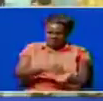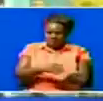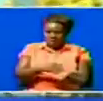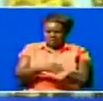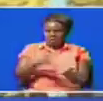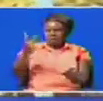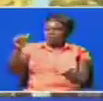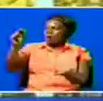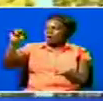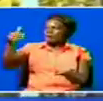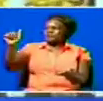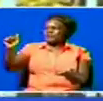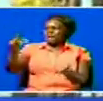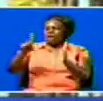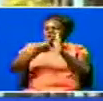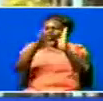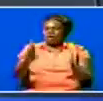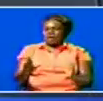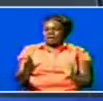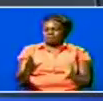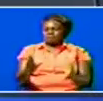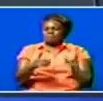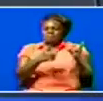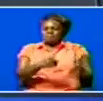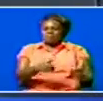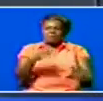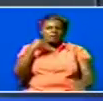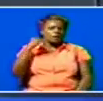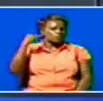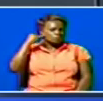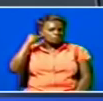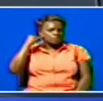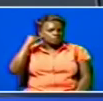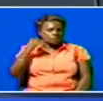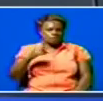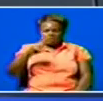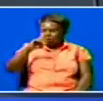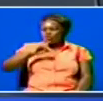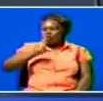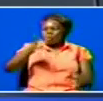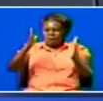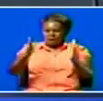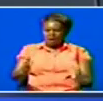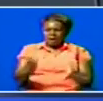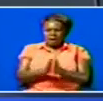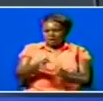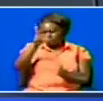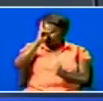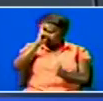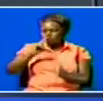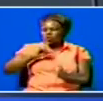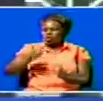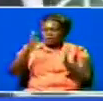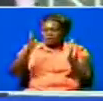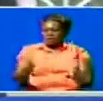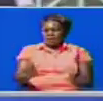Wanja Wambugu and company advocates appears to accuse the Nakuru County Commander Joshan Kanatha and Police Commander